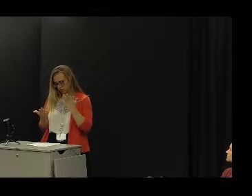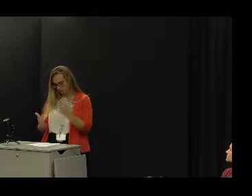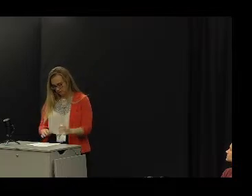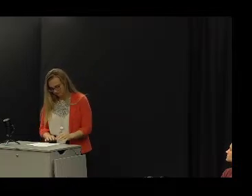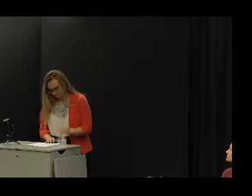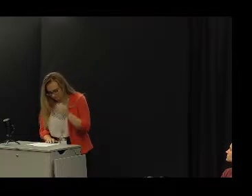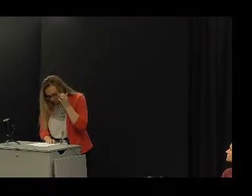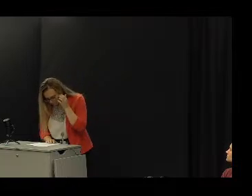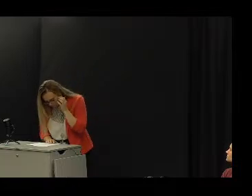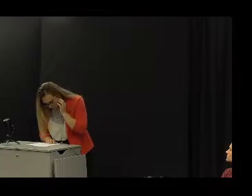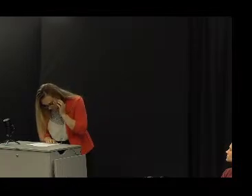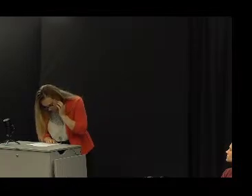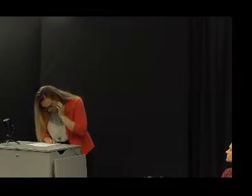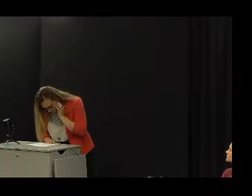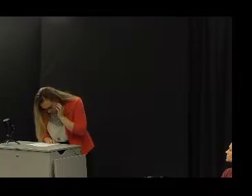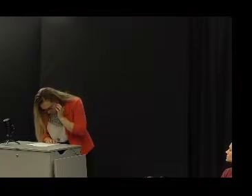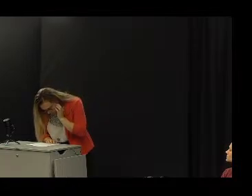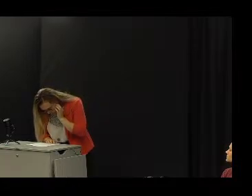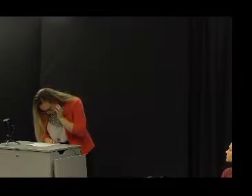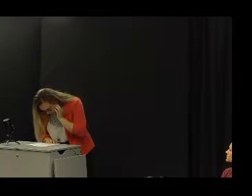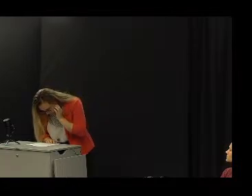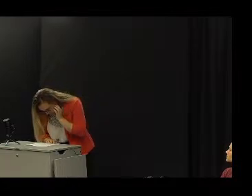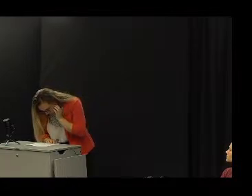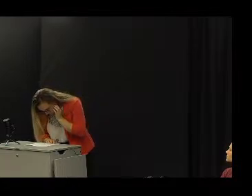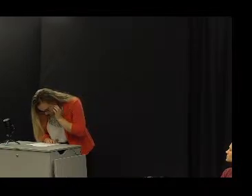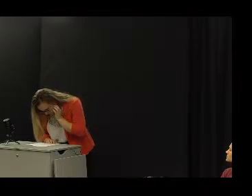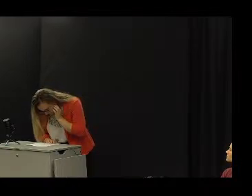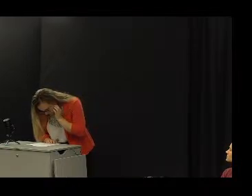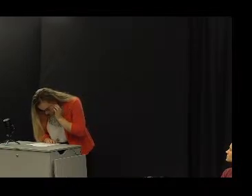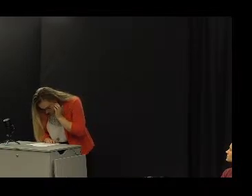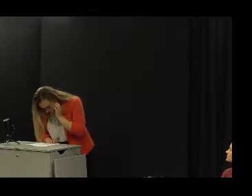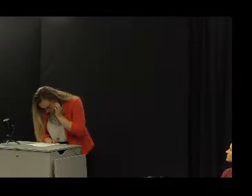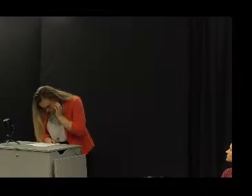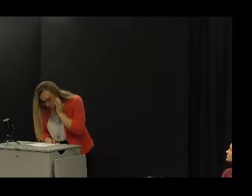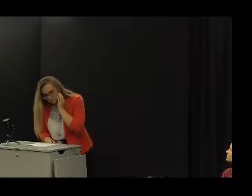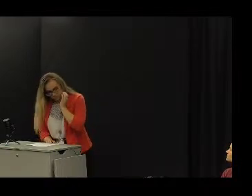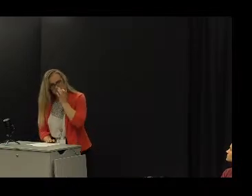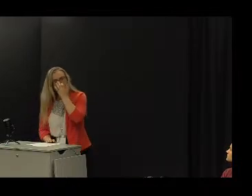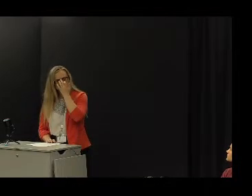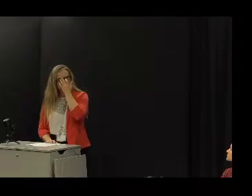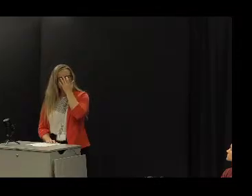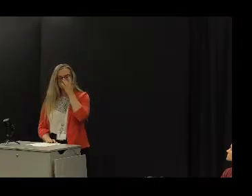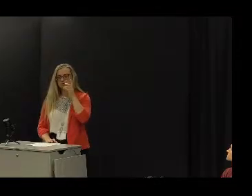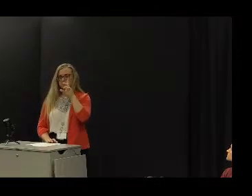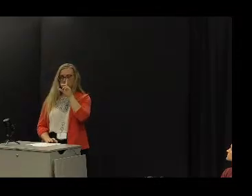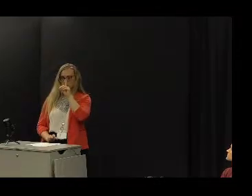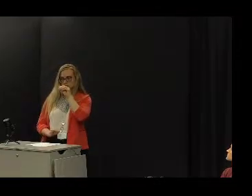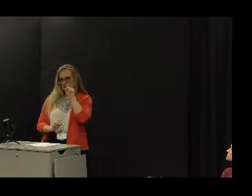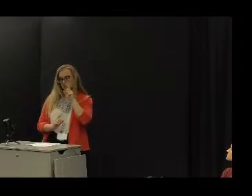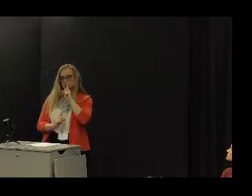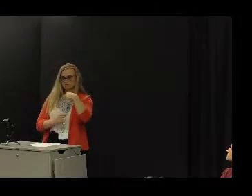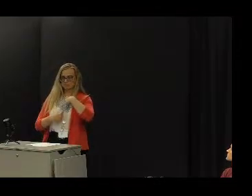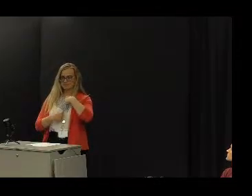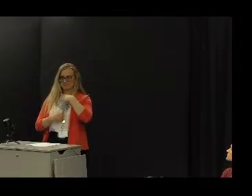so we welcome the feedback if the board can make contacts with parents and have that filled out.